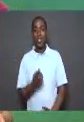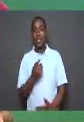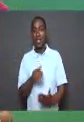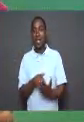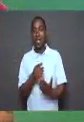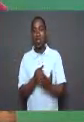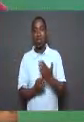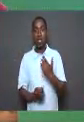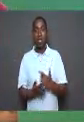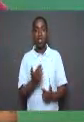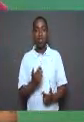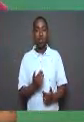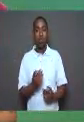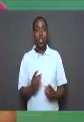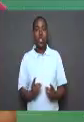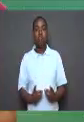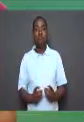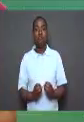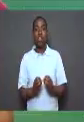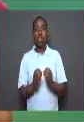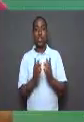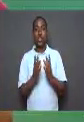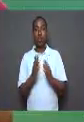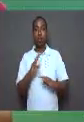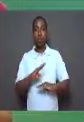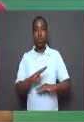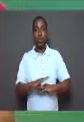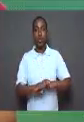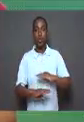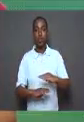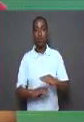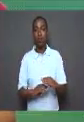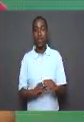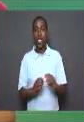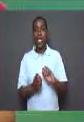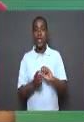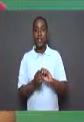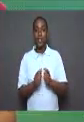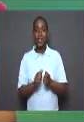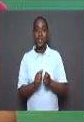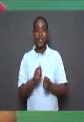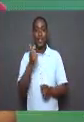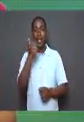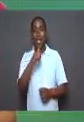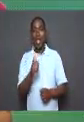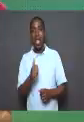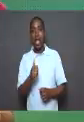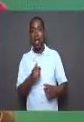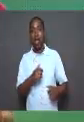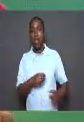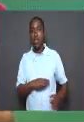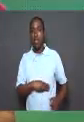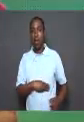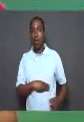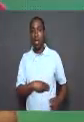We discussed that diffusion is the process that exchanges air in